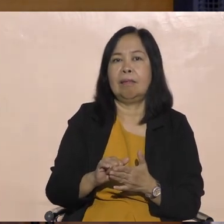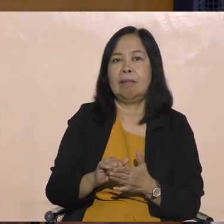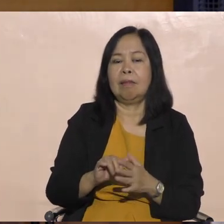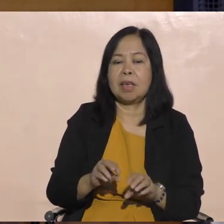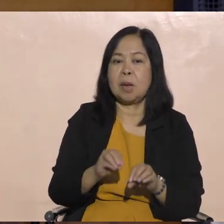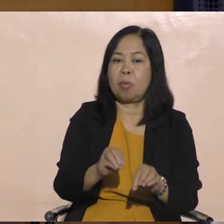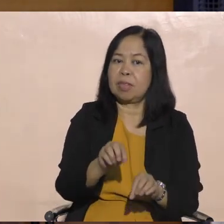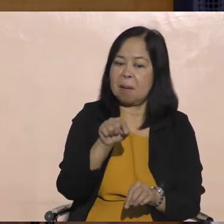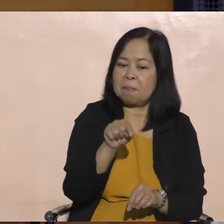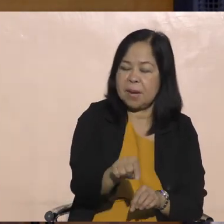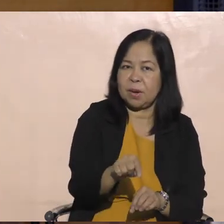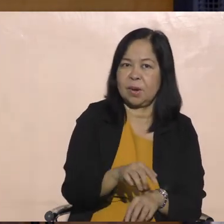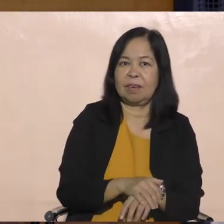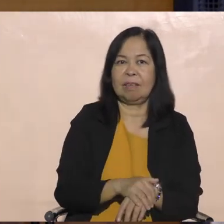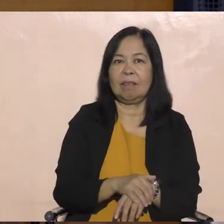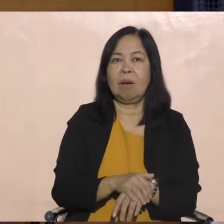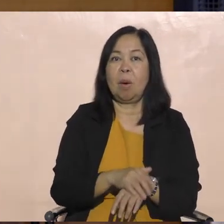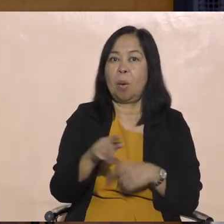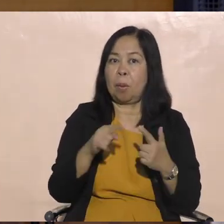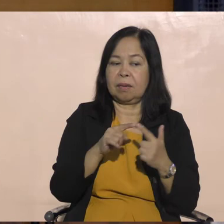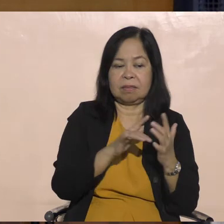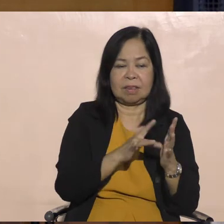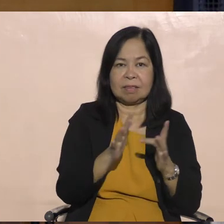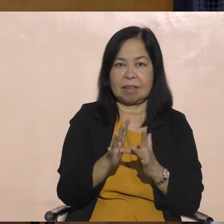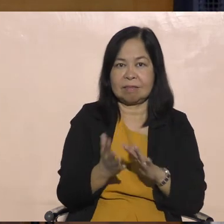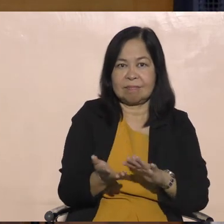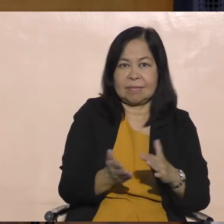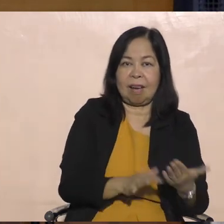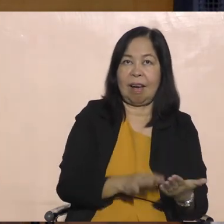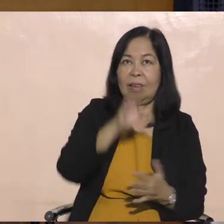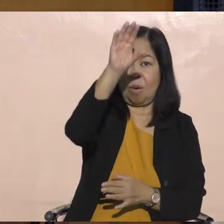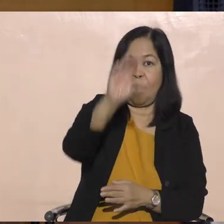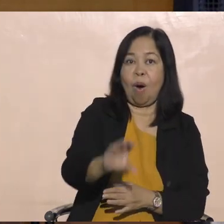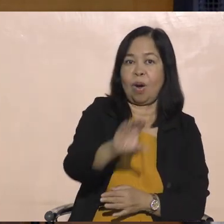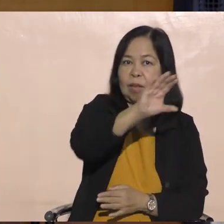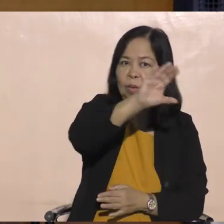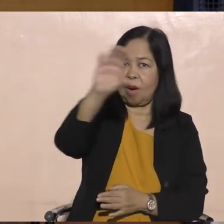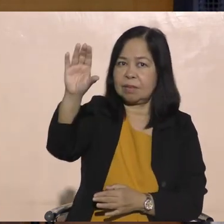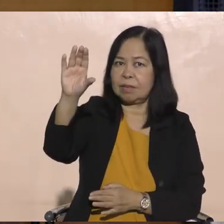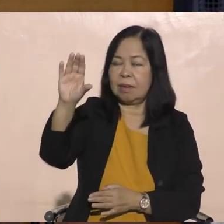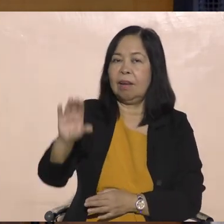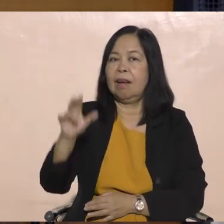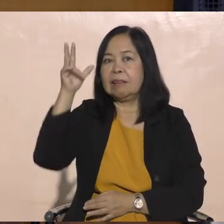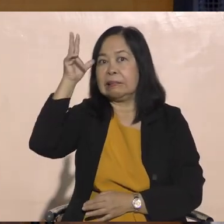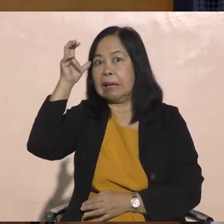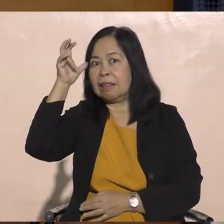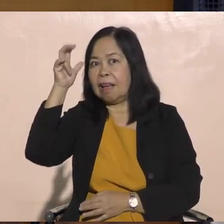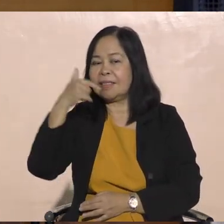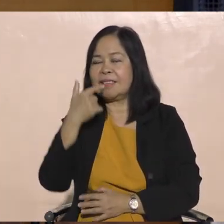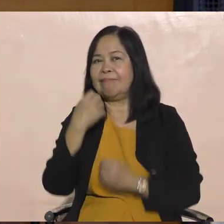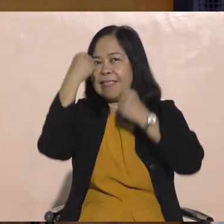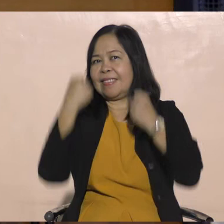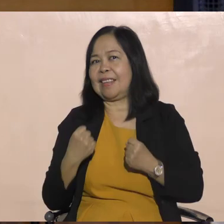he died at the cross. Abi sa kaaway, ang yawa mga igsoon sa Satanas, nga natuldukan na niya ang kinabuhi